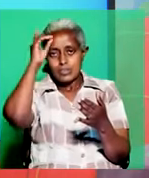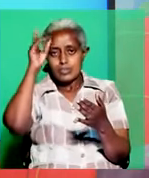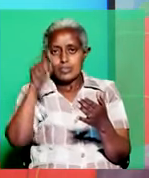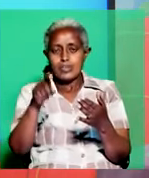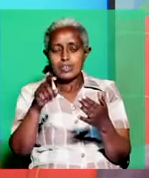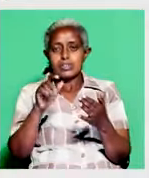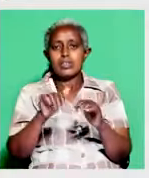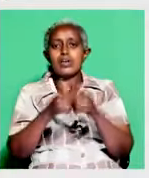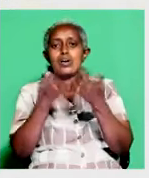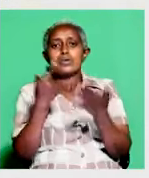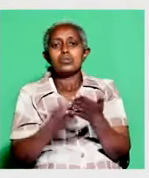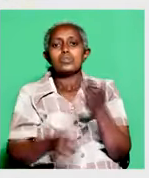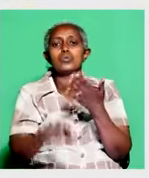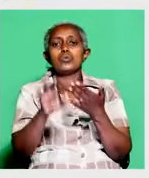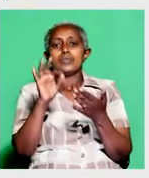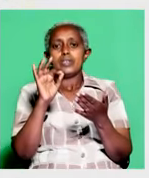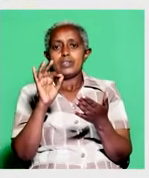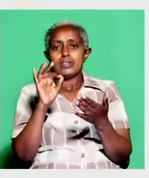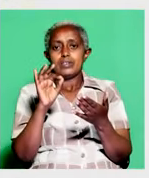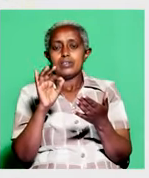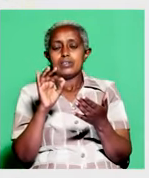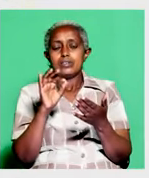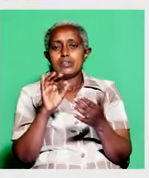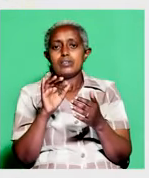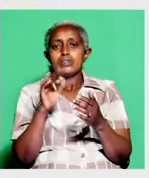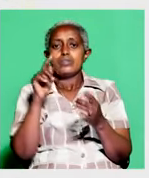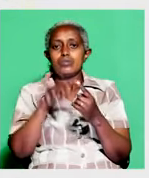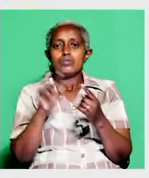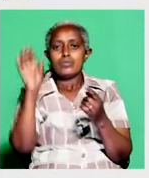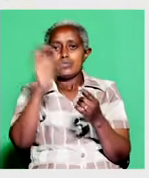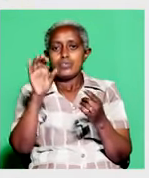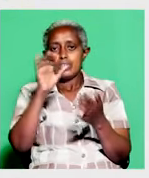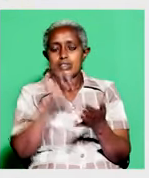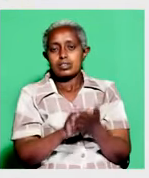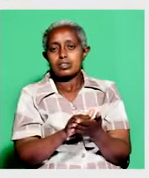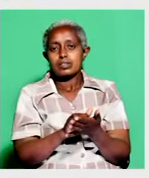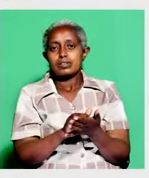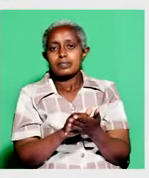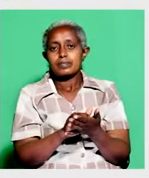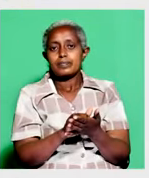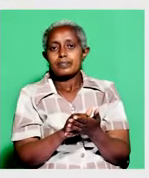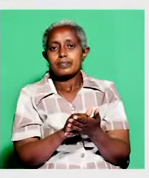see how this obtained. To find that,